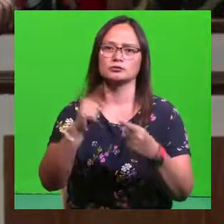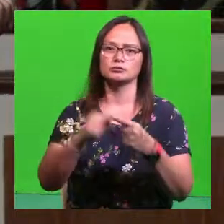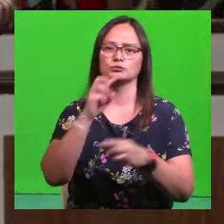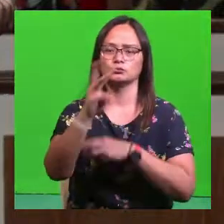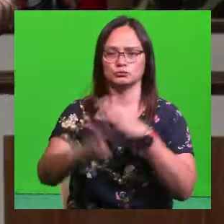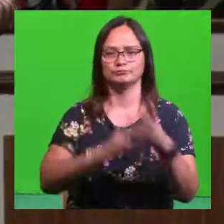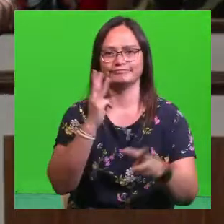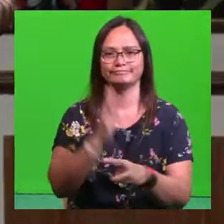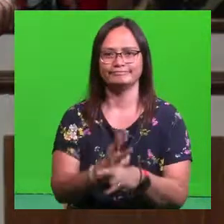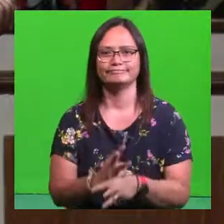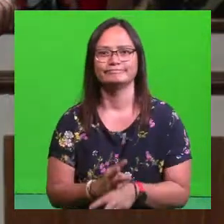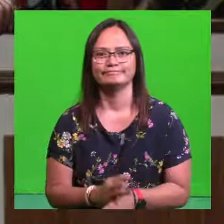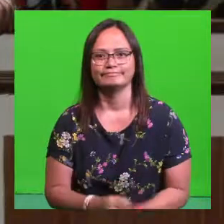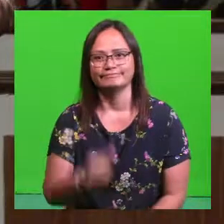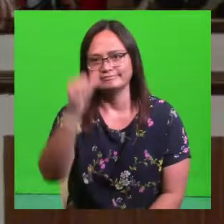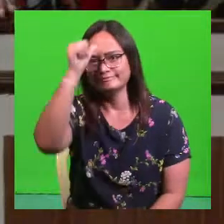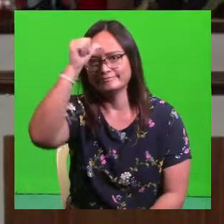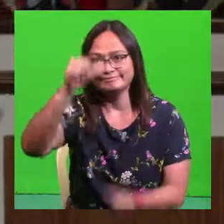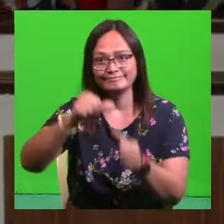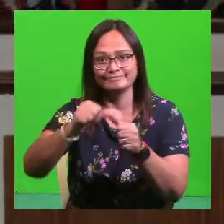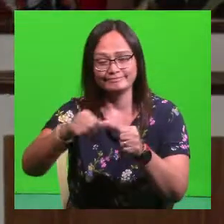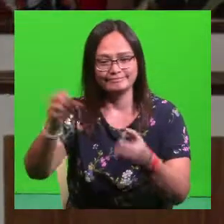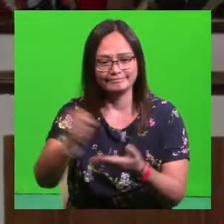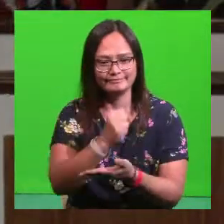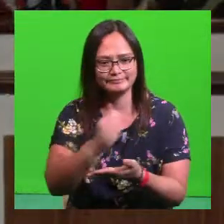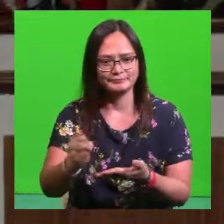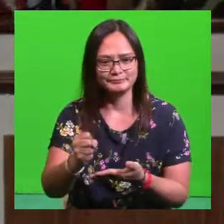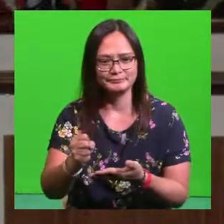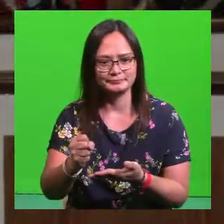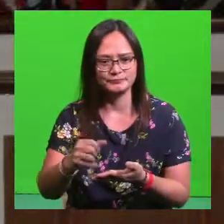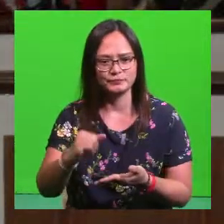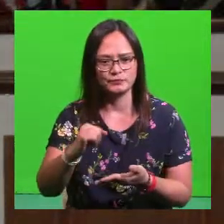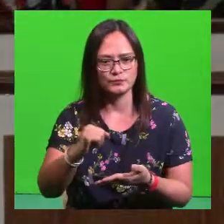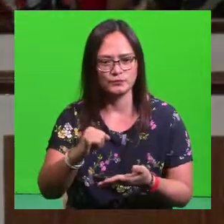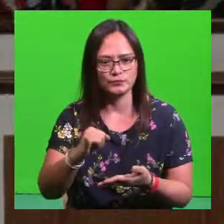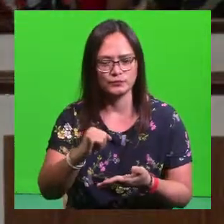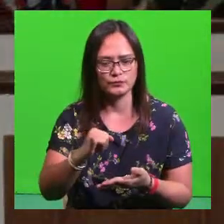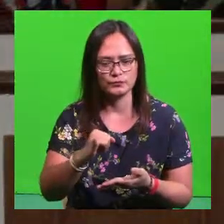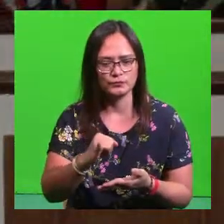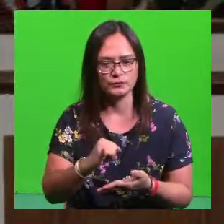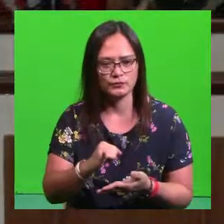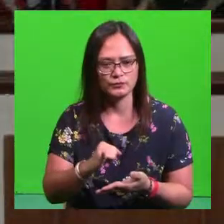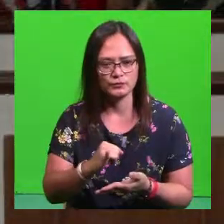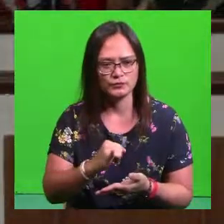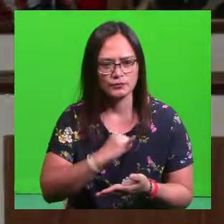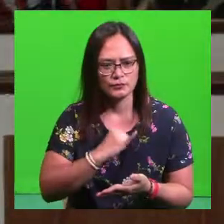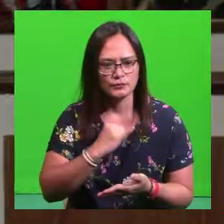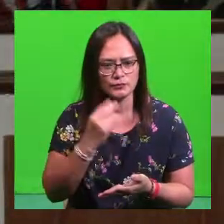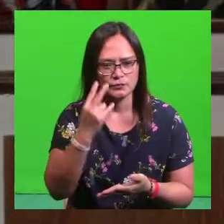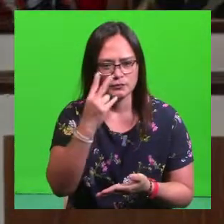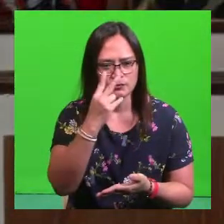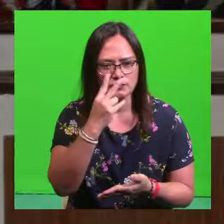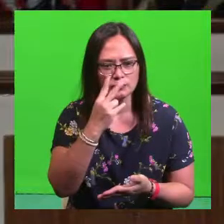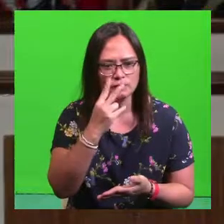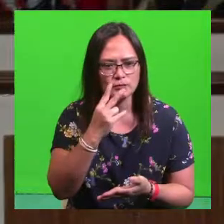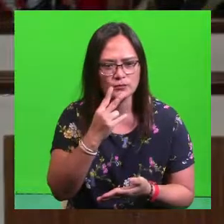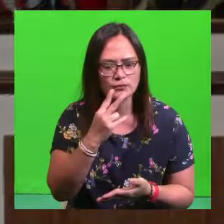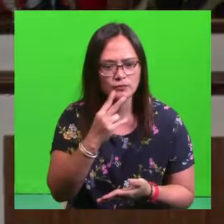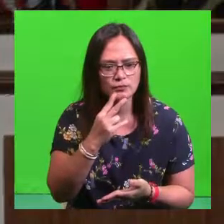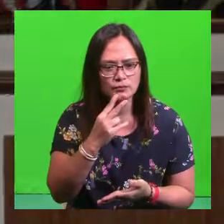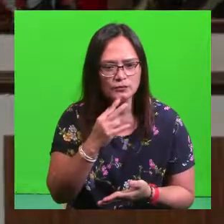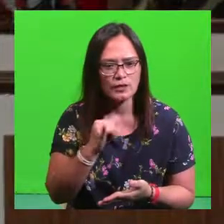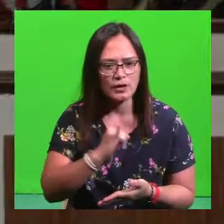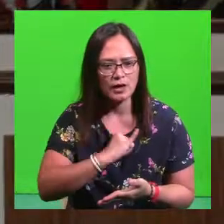shall weep no more for the cross that He bore, but I will glory in the cross.